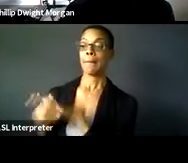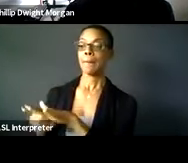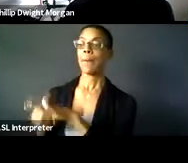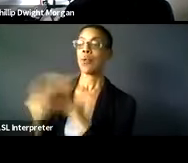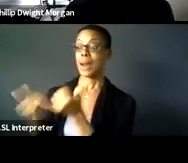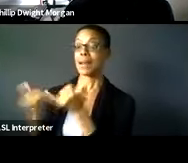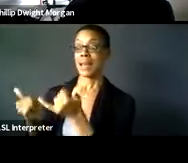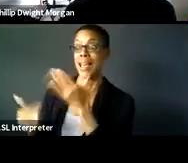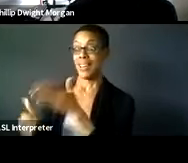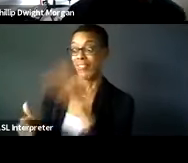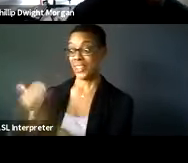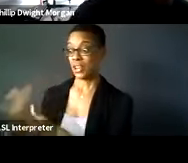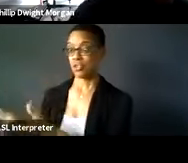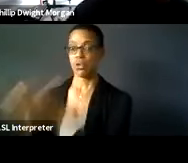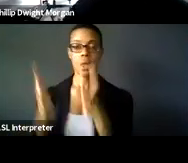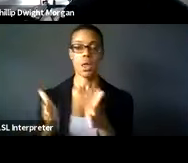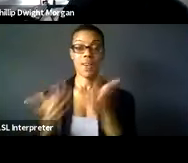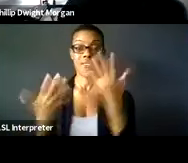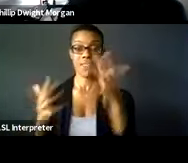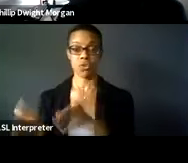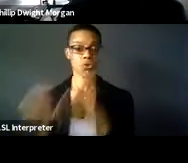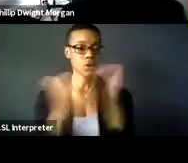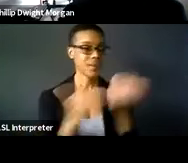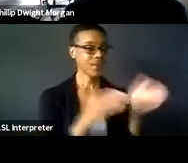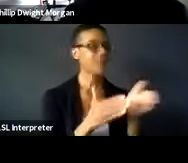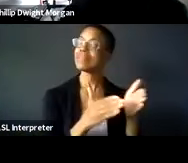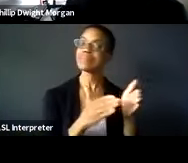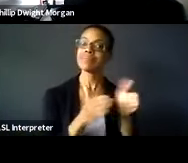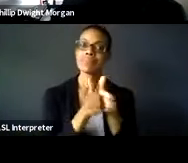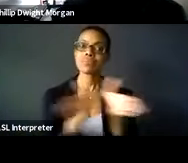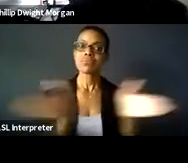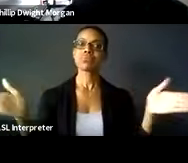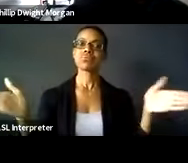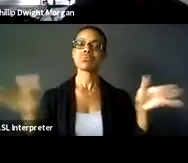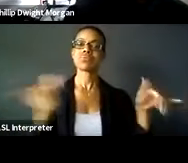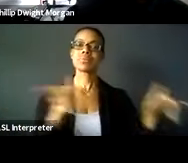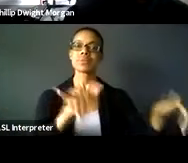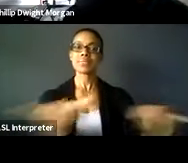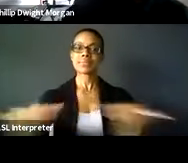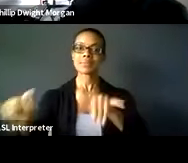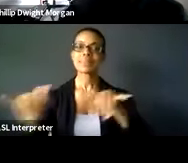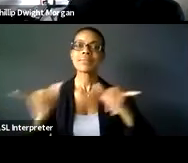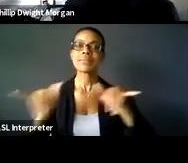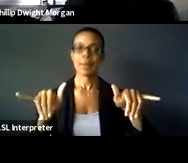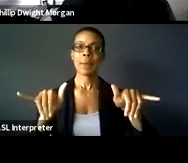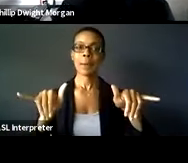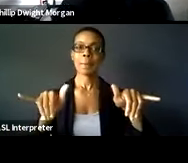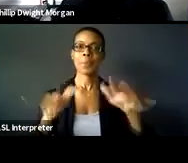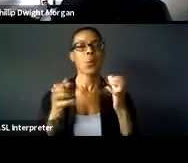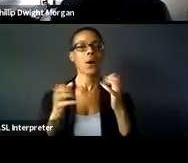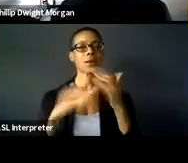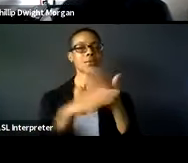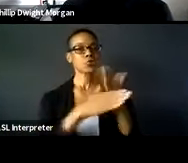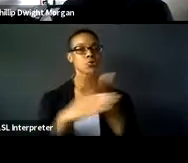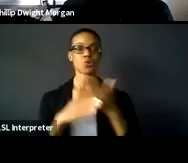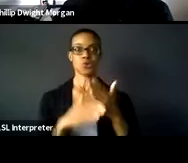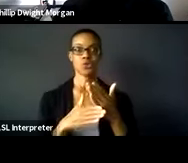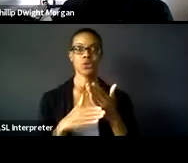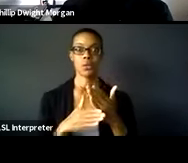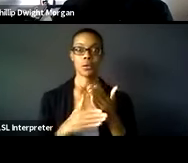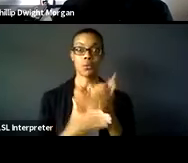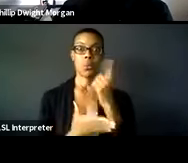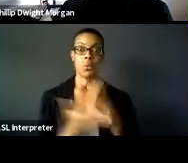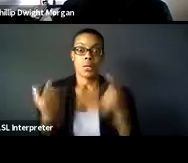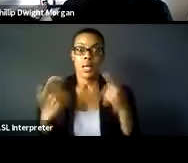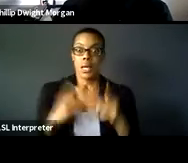So to answer, because I wanted to share that context, you to understand what I'm dealing with